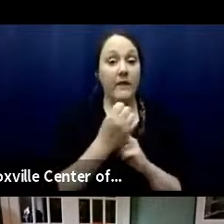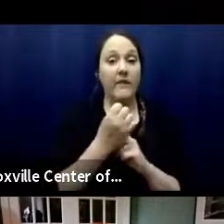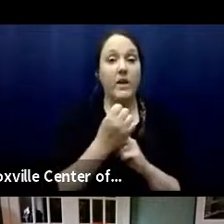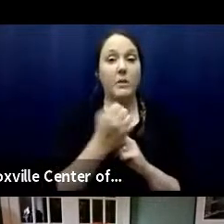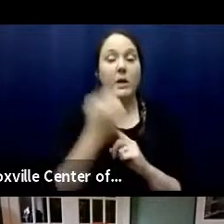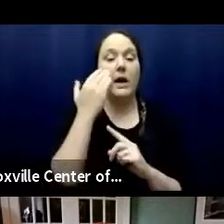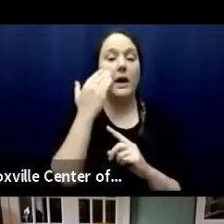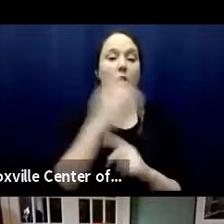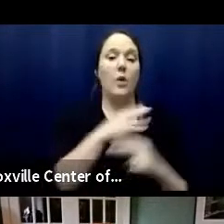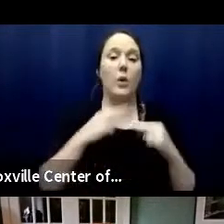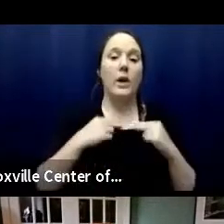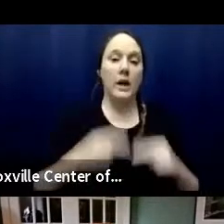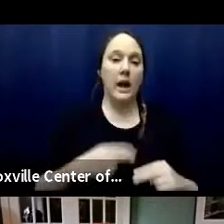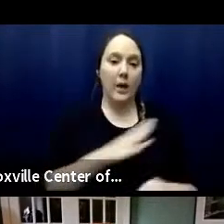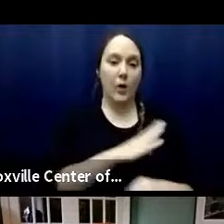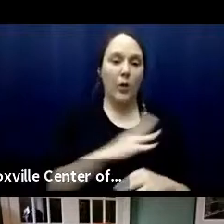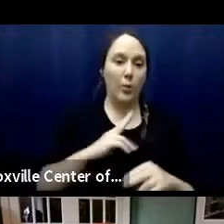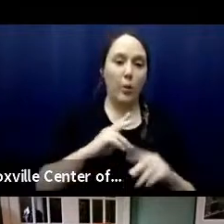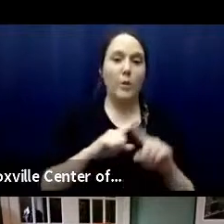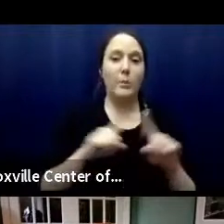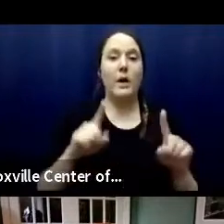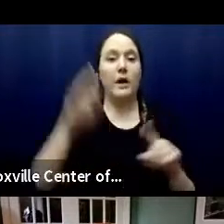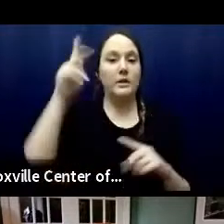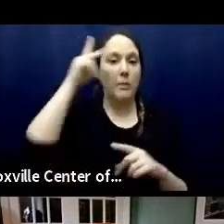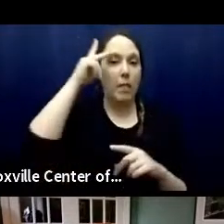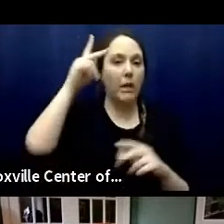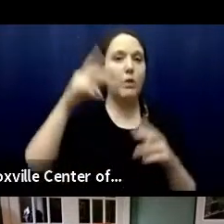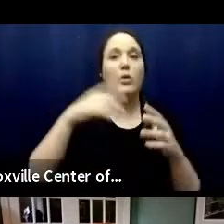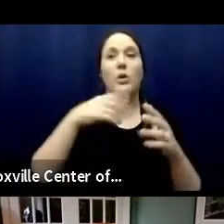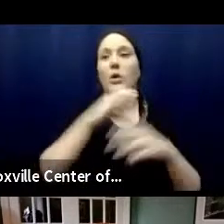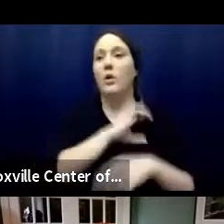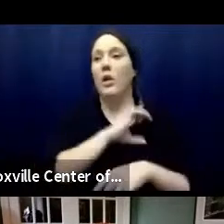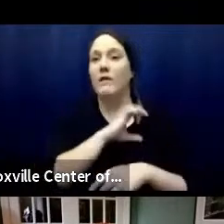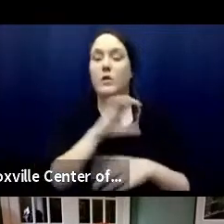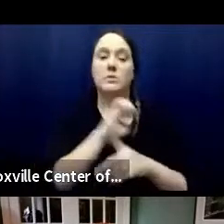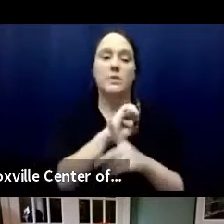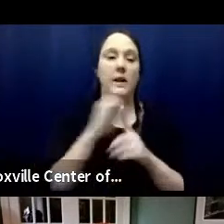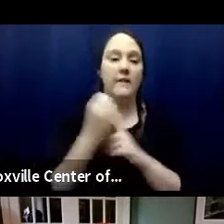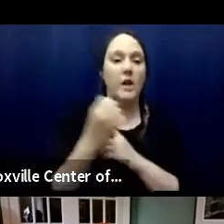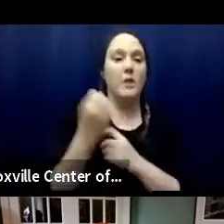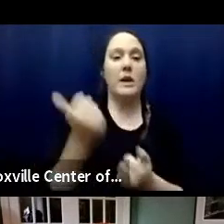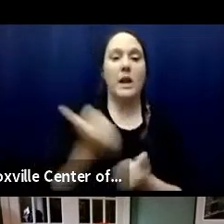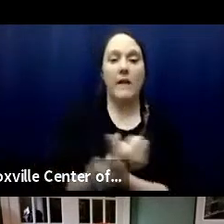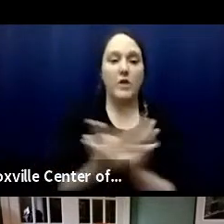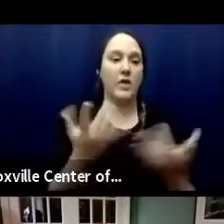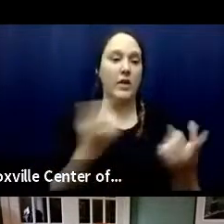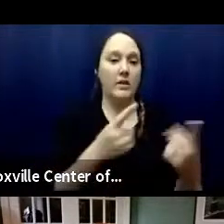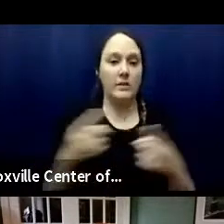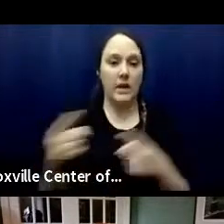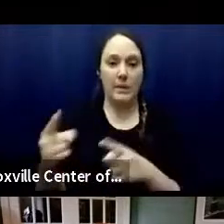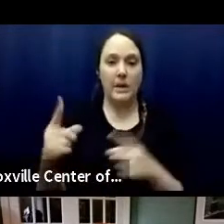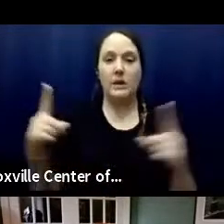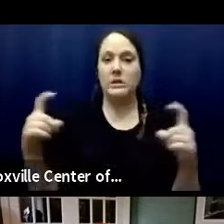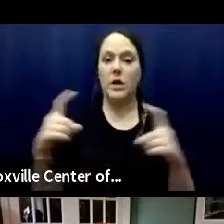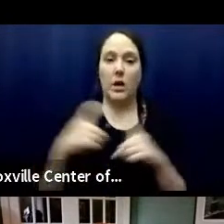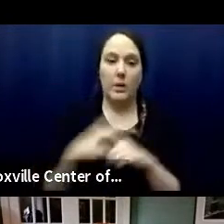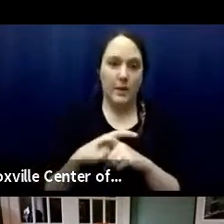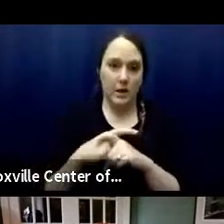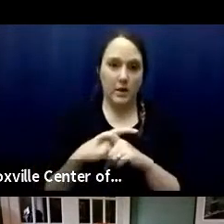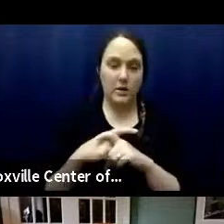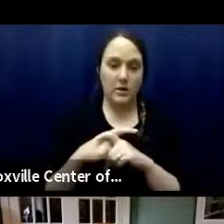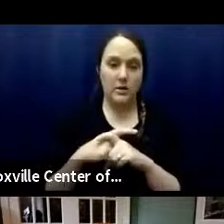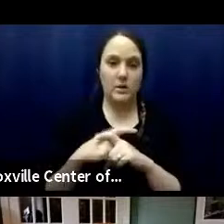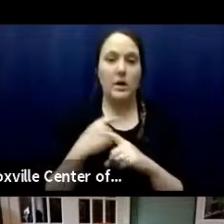is the health board, but it's a political environment, it's a law enforcement environment, it's an everything environment. It is complicated. And so